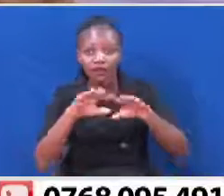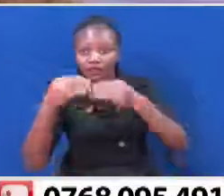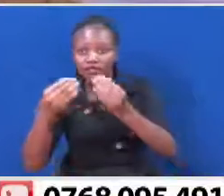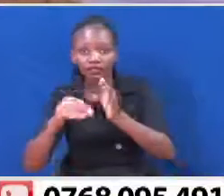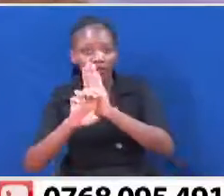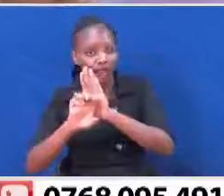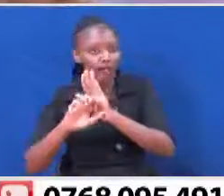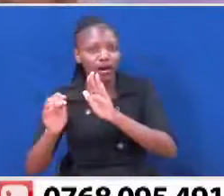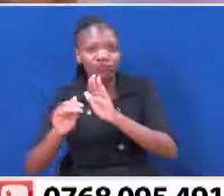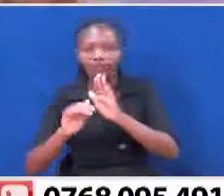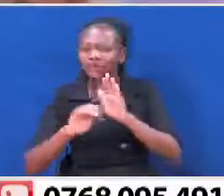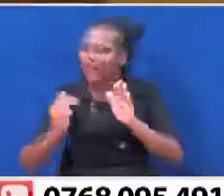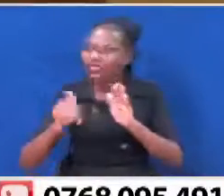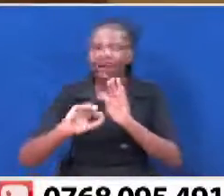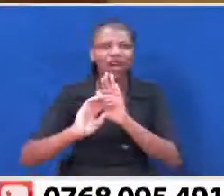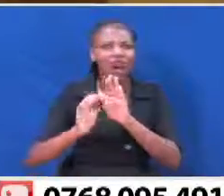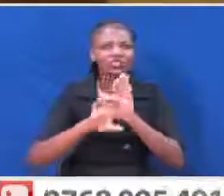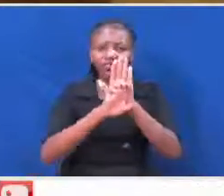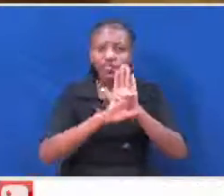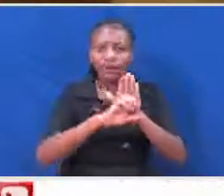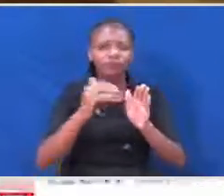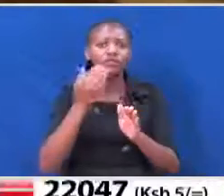Siaya, Kisumu. Imeenda sehemu nyingi.